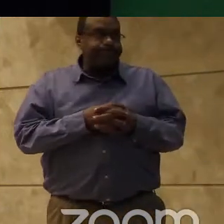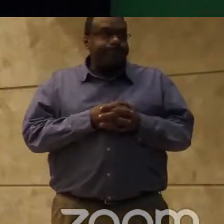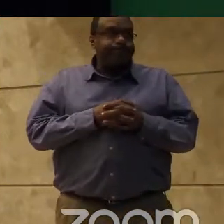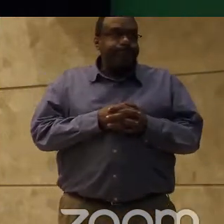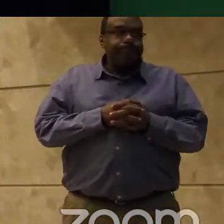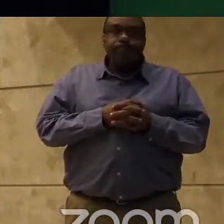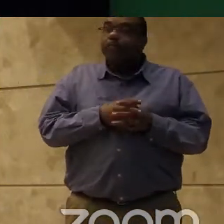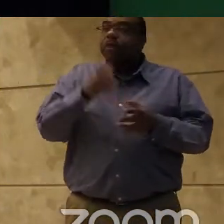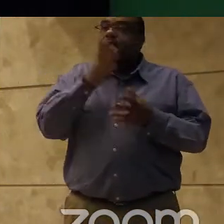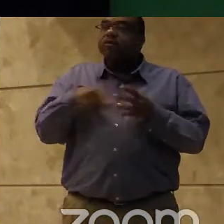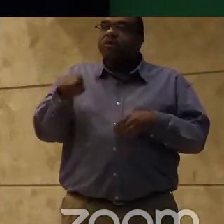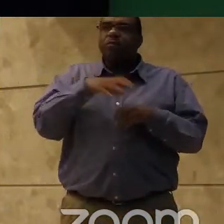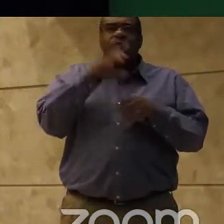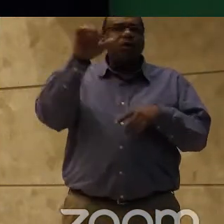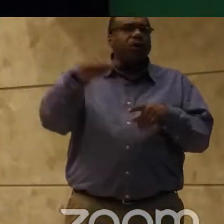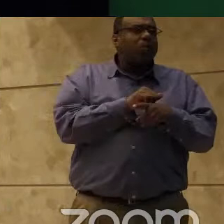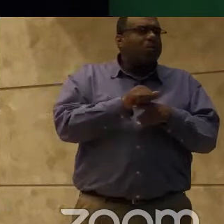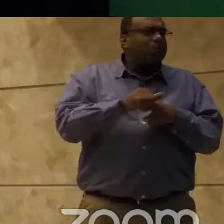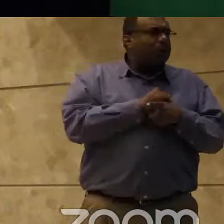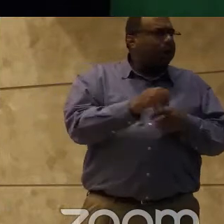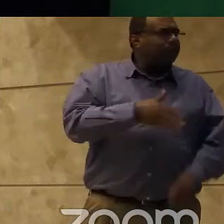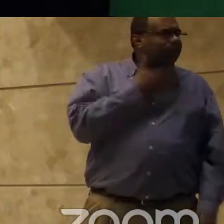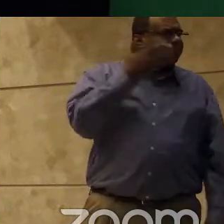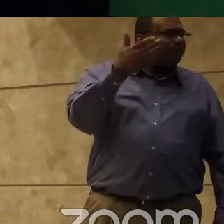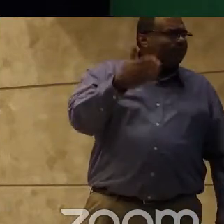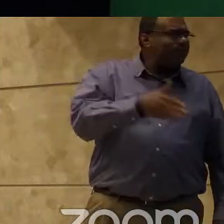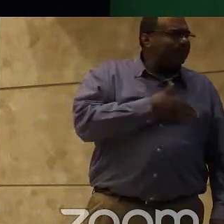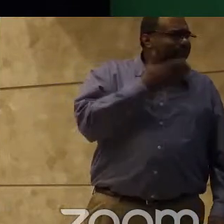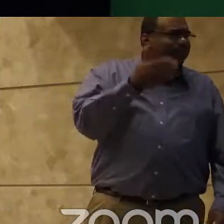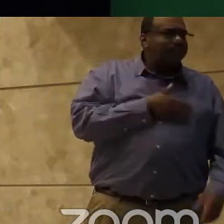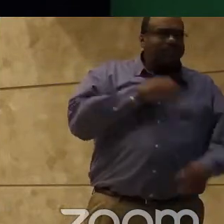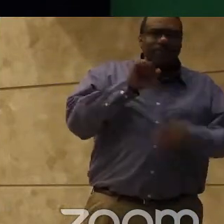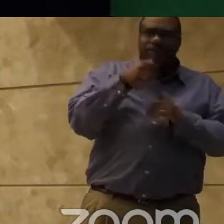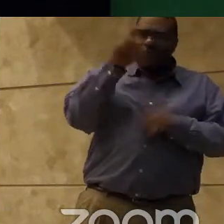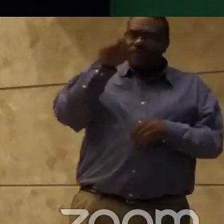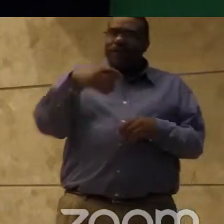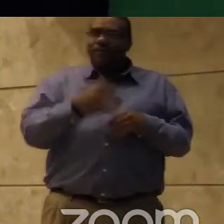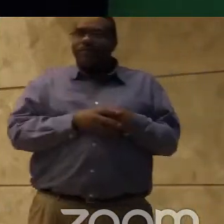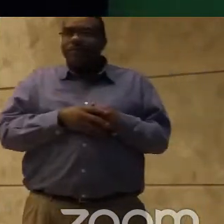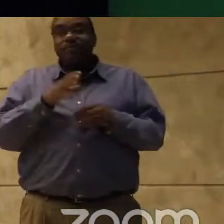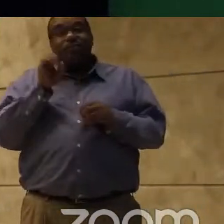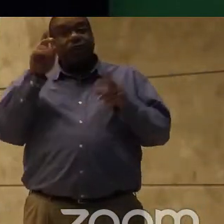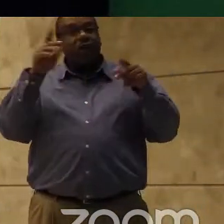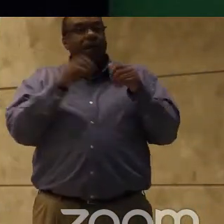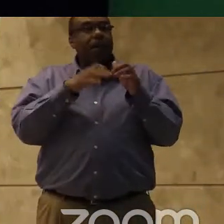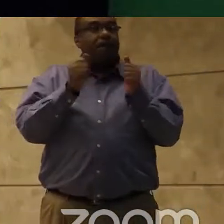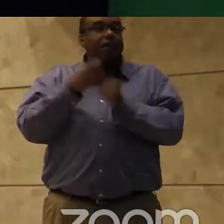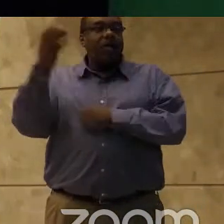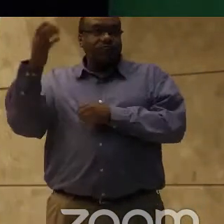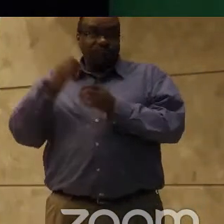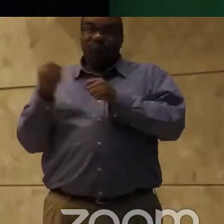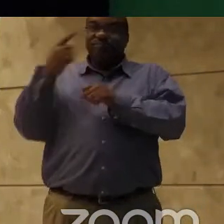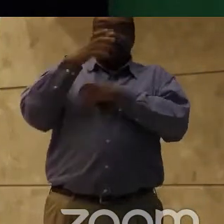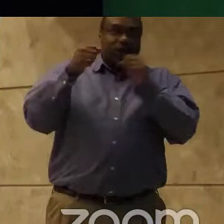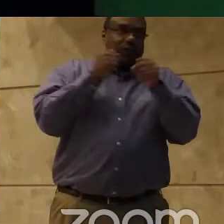Some of y'all gonna have to practice this joy situation. It's okay, by next year y'all gonna have